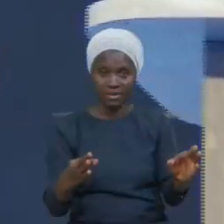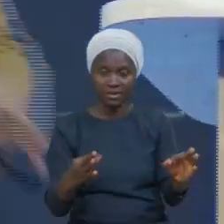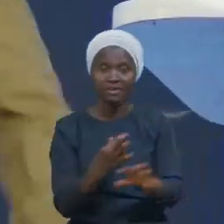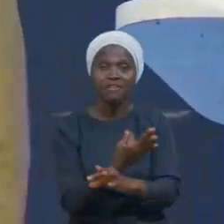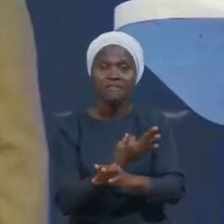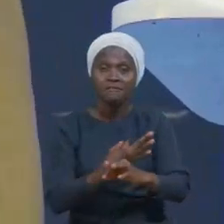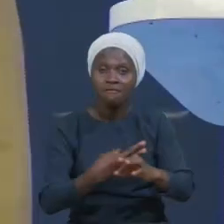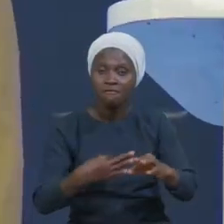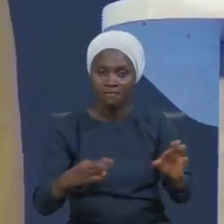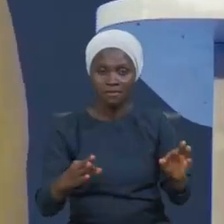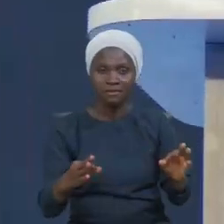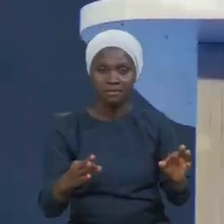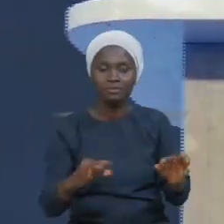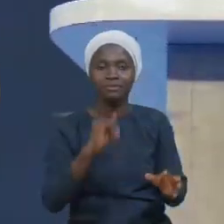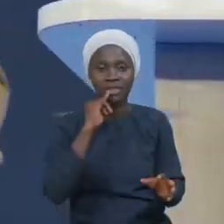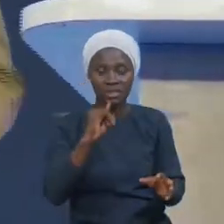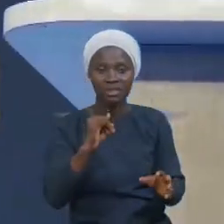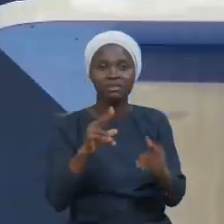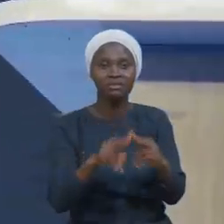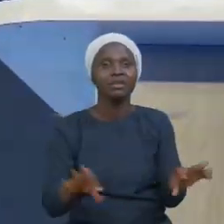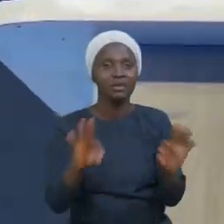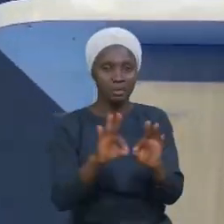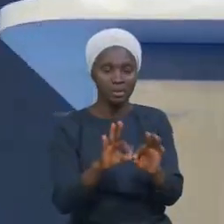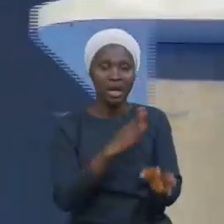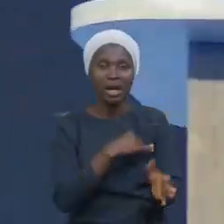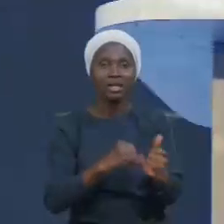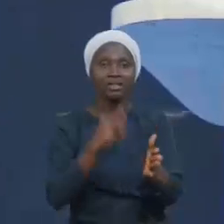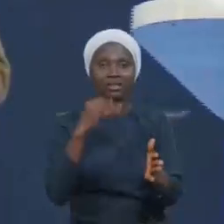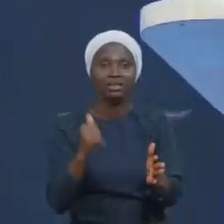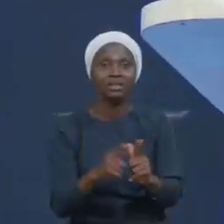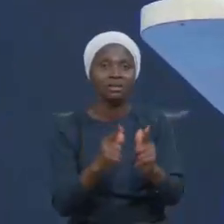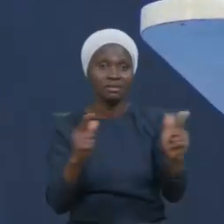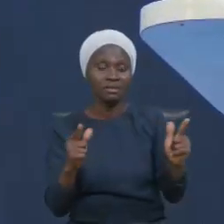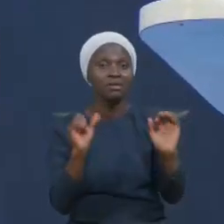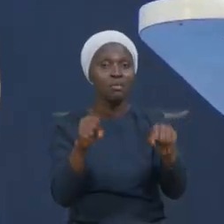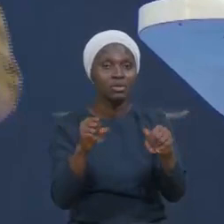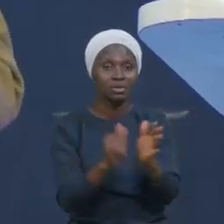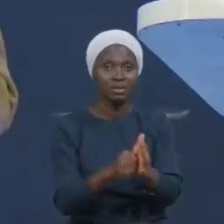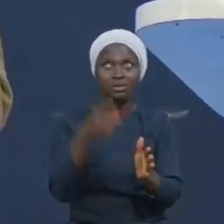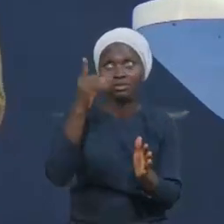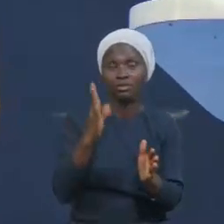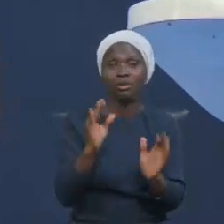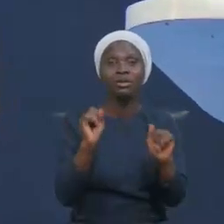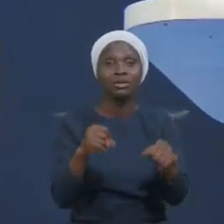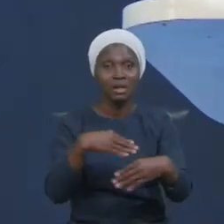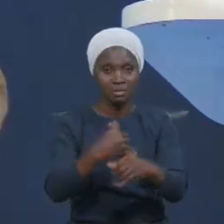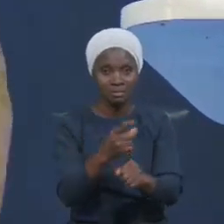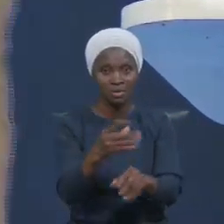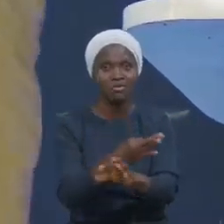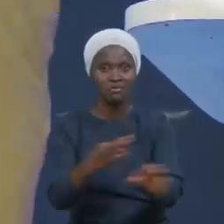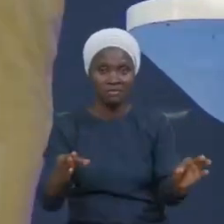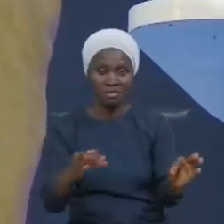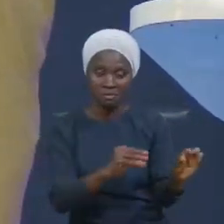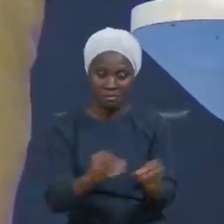Freedom is fundamental. And it's a great possibility that God can set you free.